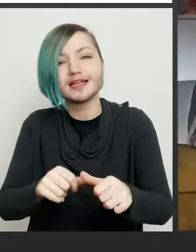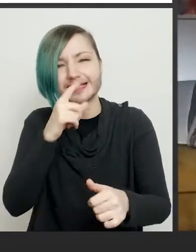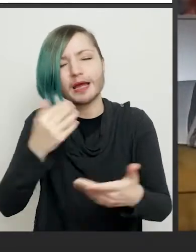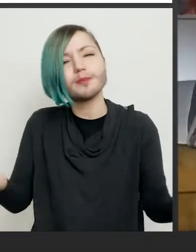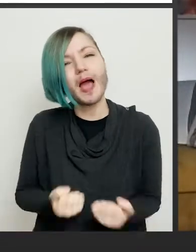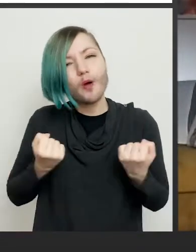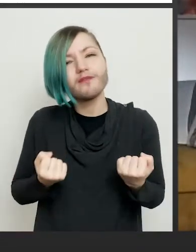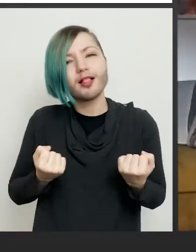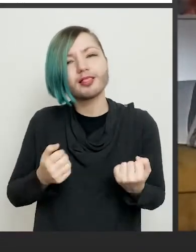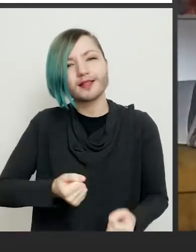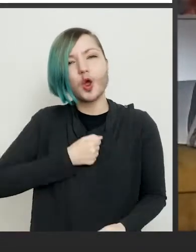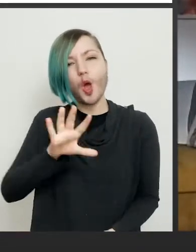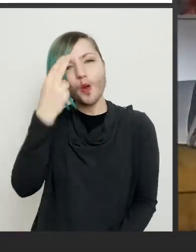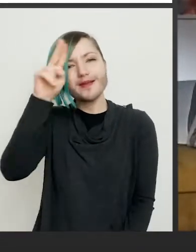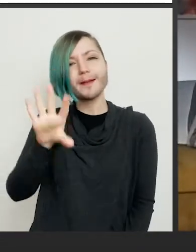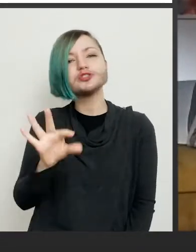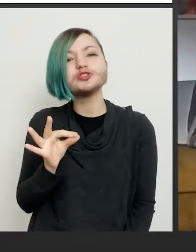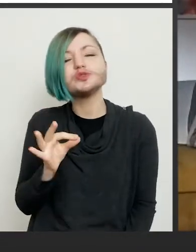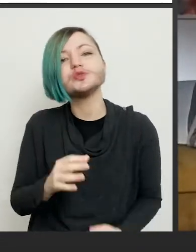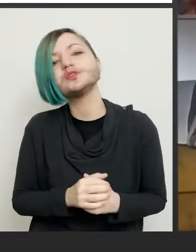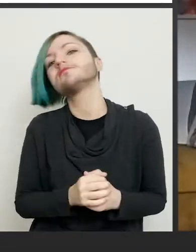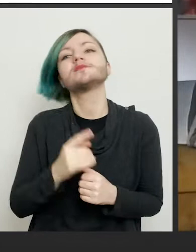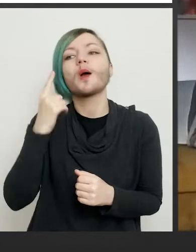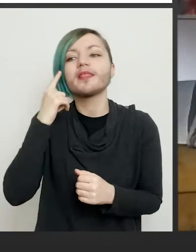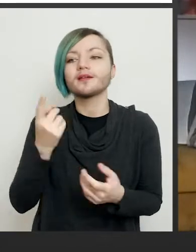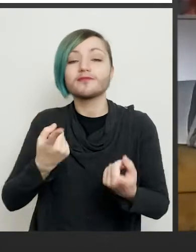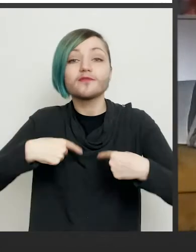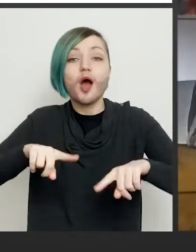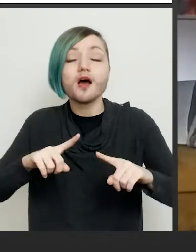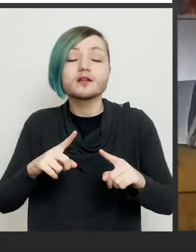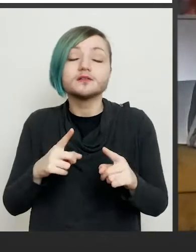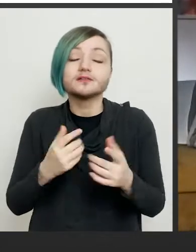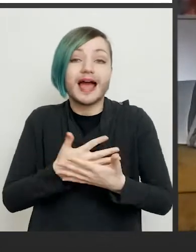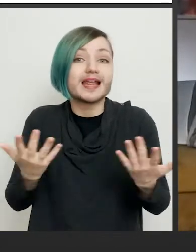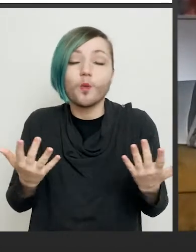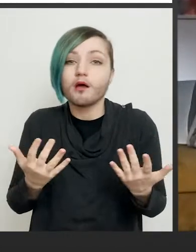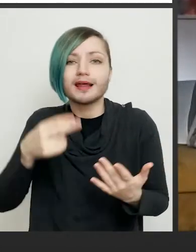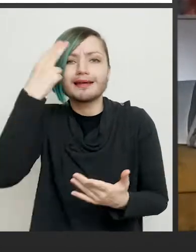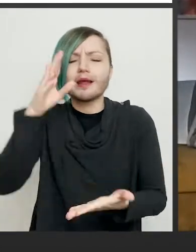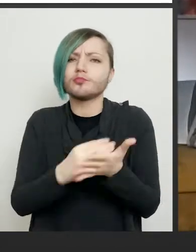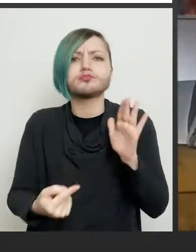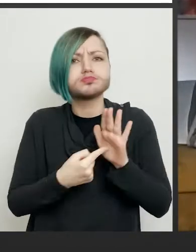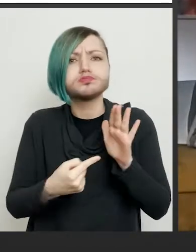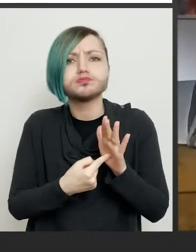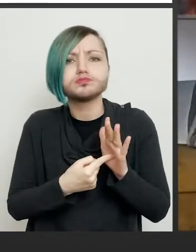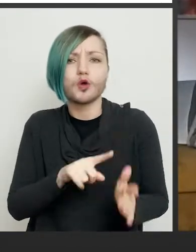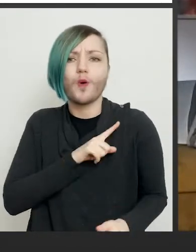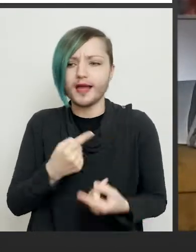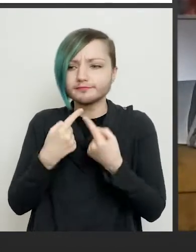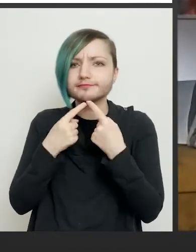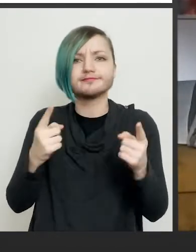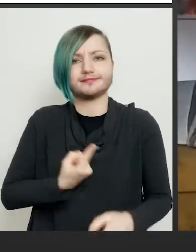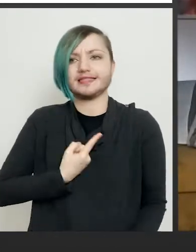of choosing your name. And I think for us as people, as you said, names are so important, because it's such a signifier of who we